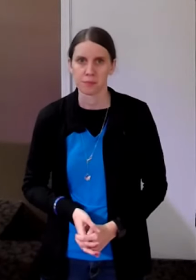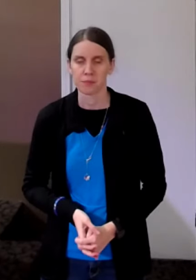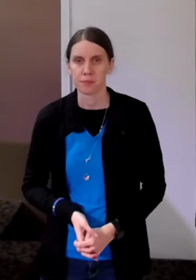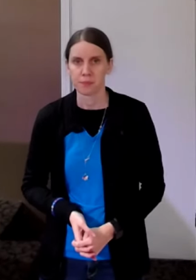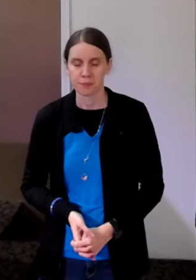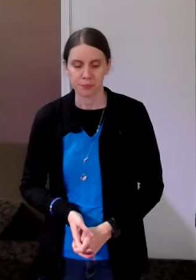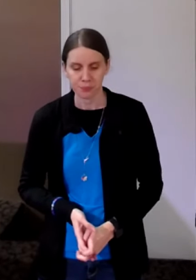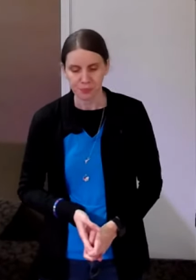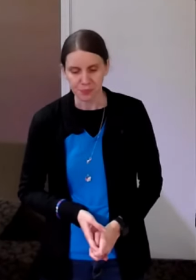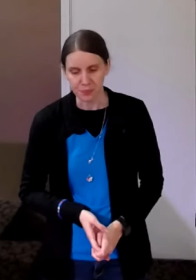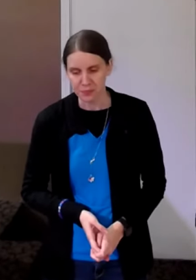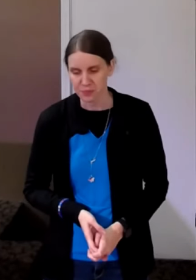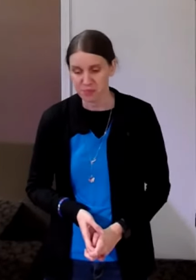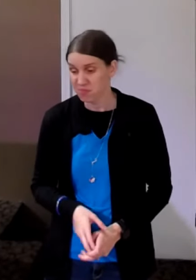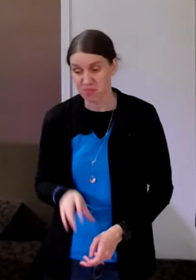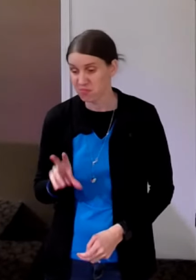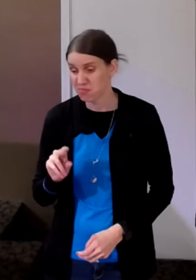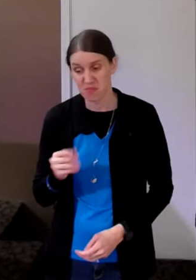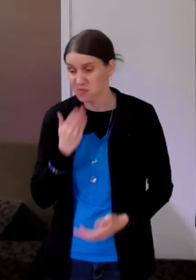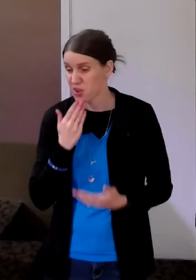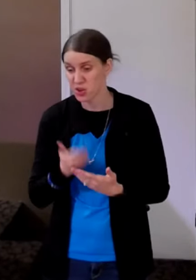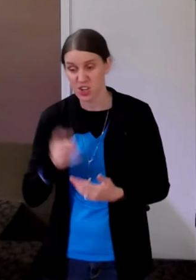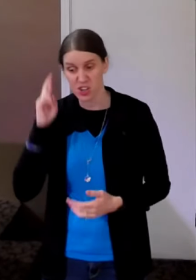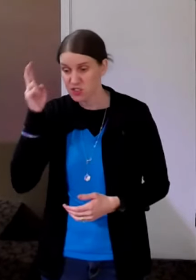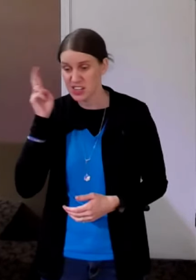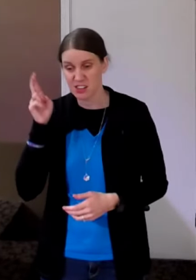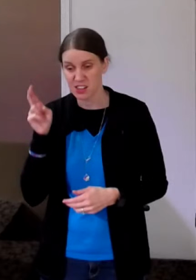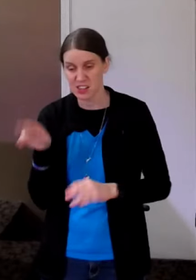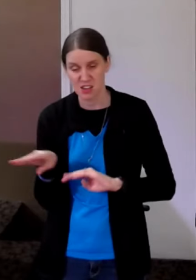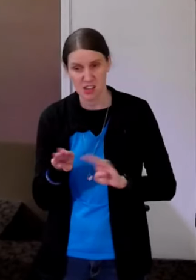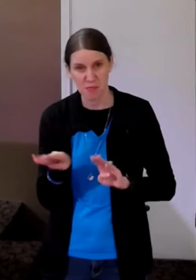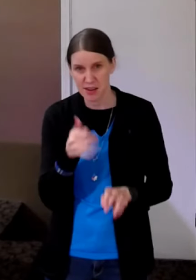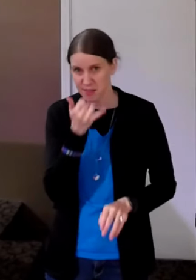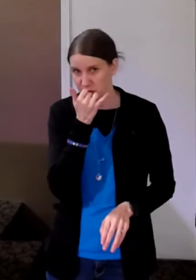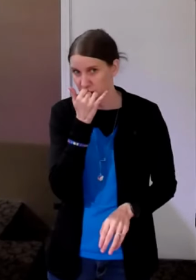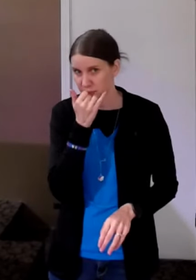There is no good reason to do wrong.